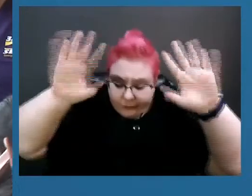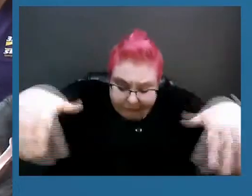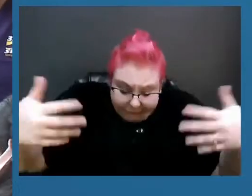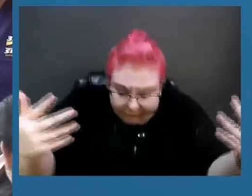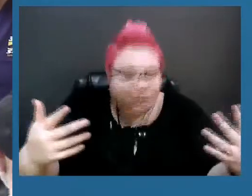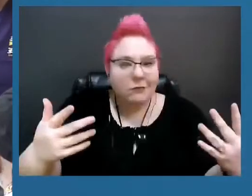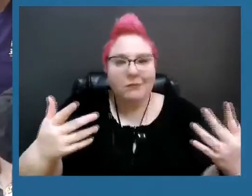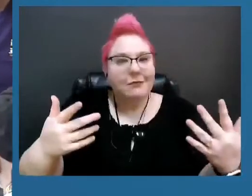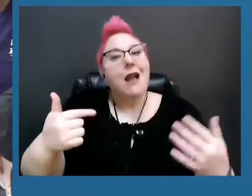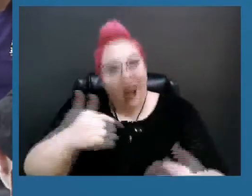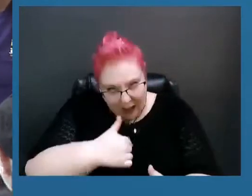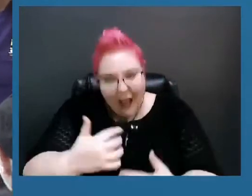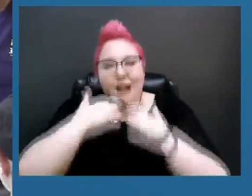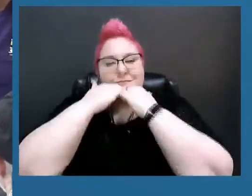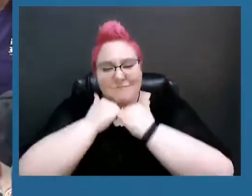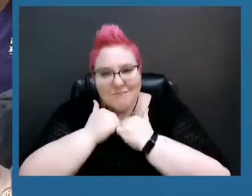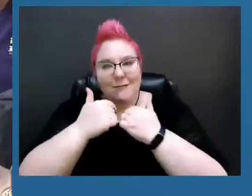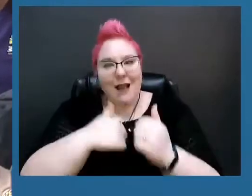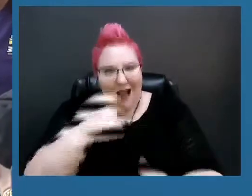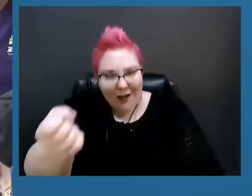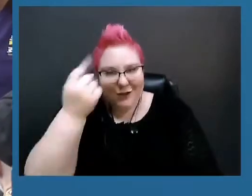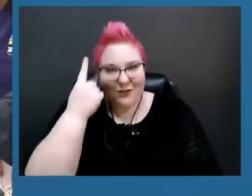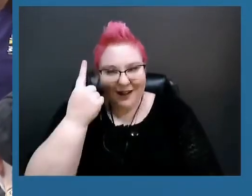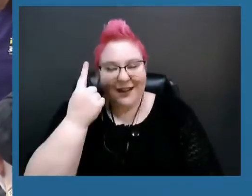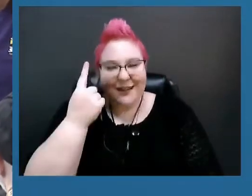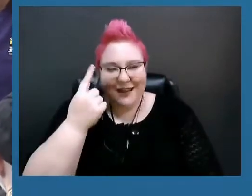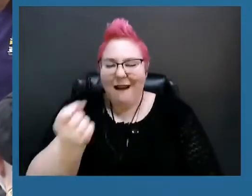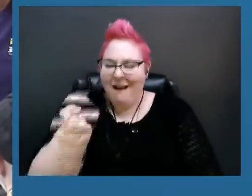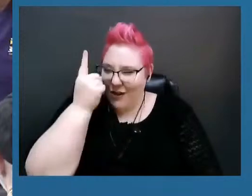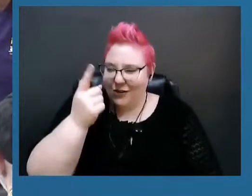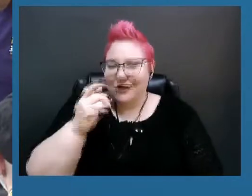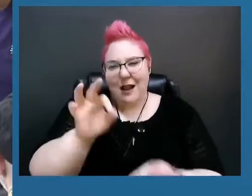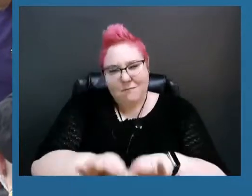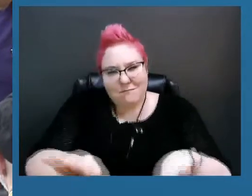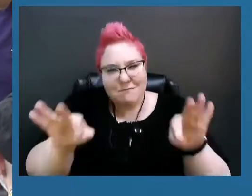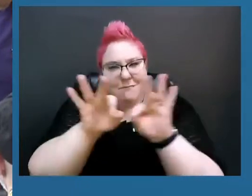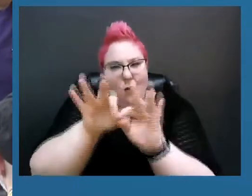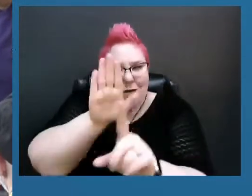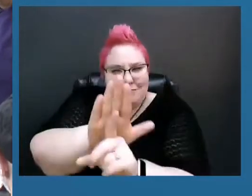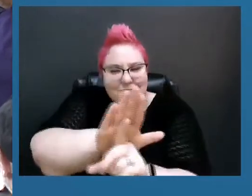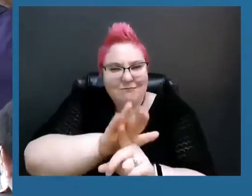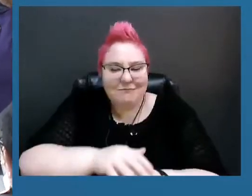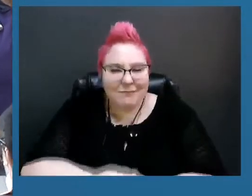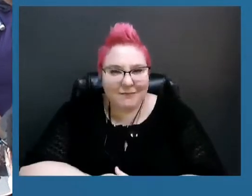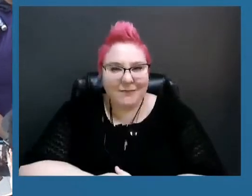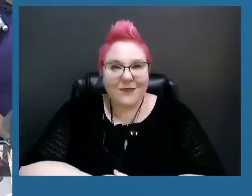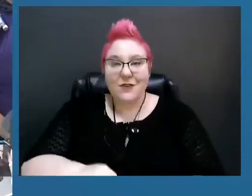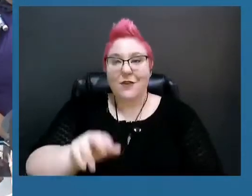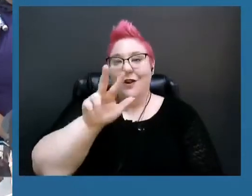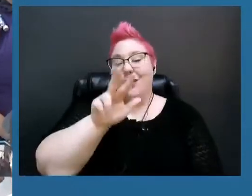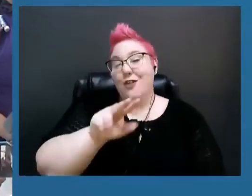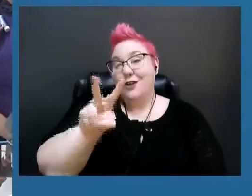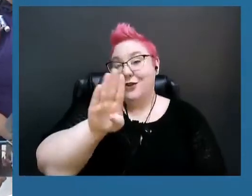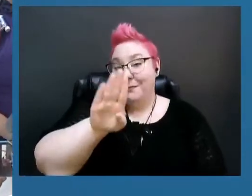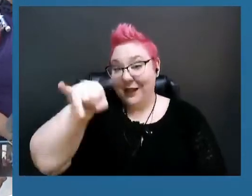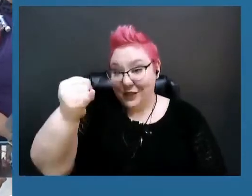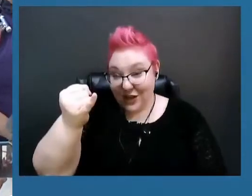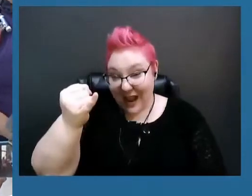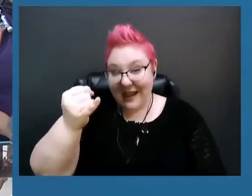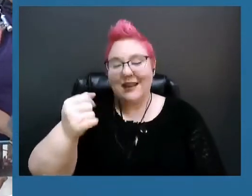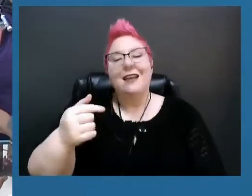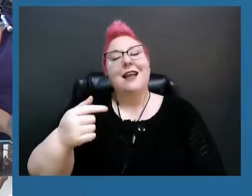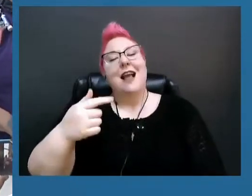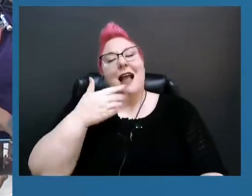because I understand how important you are. So to 32BJ, I thank